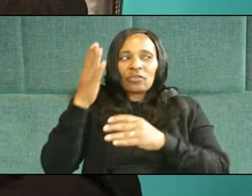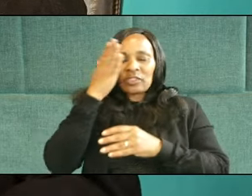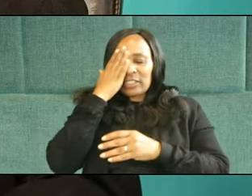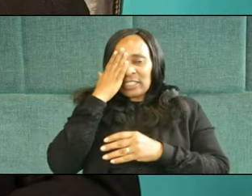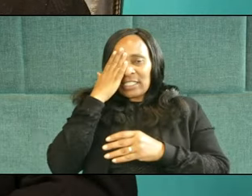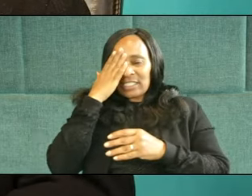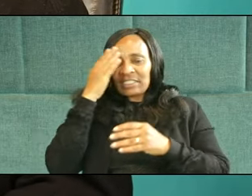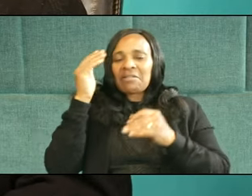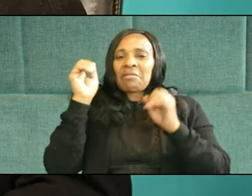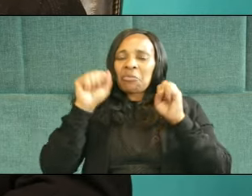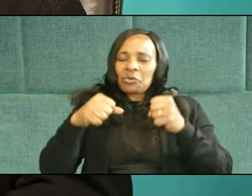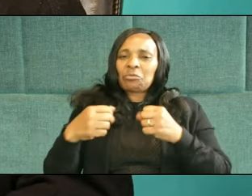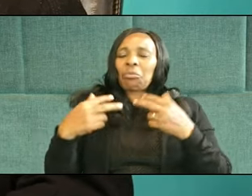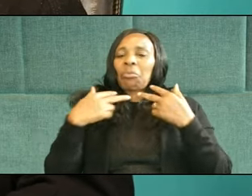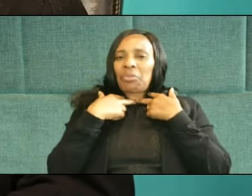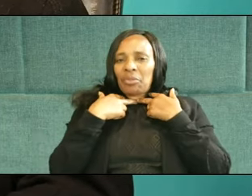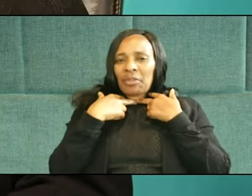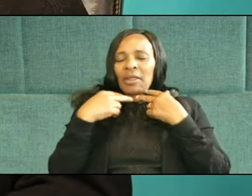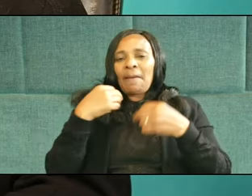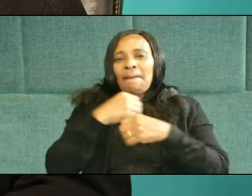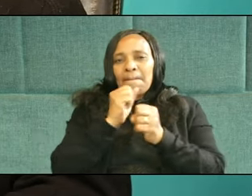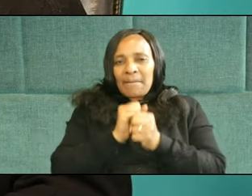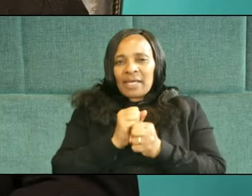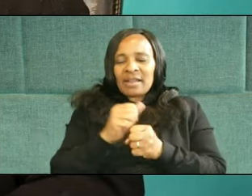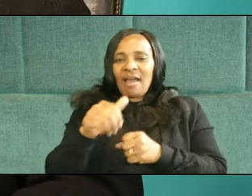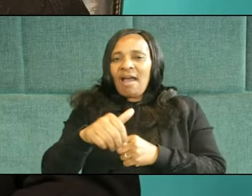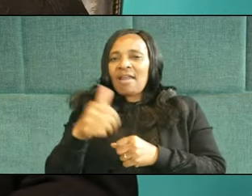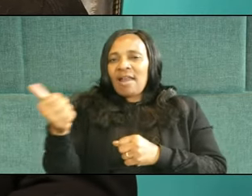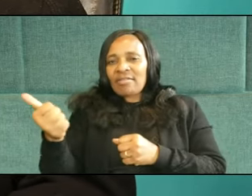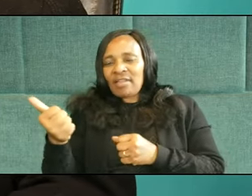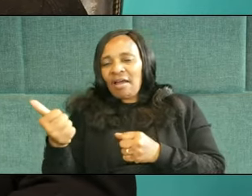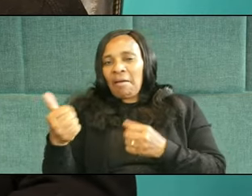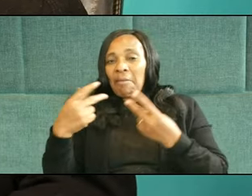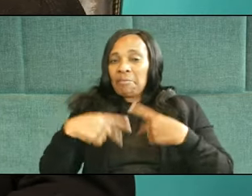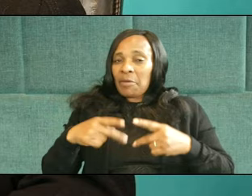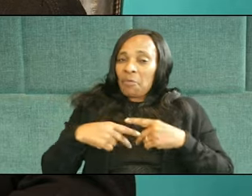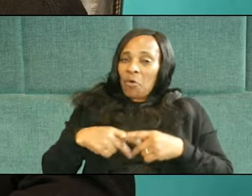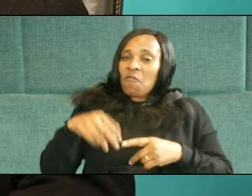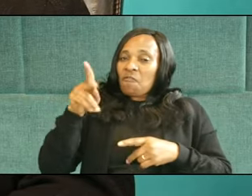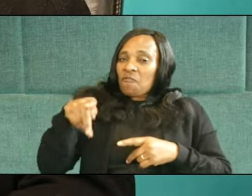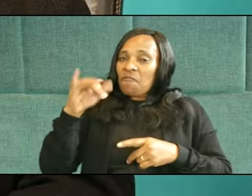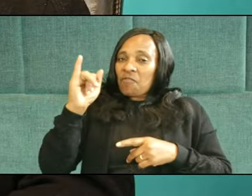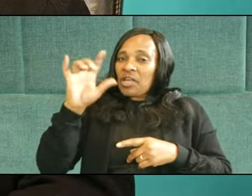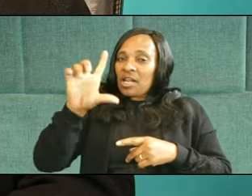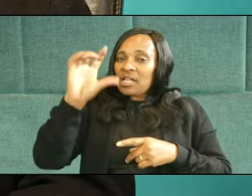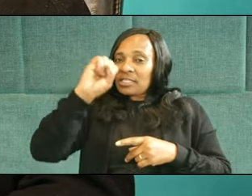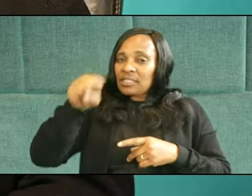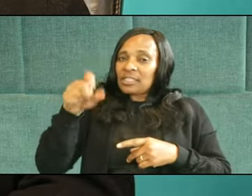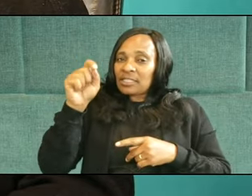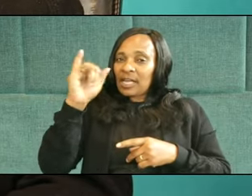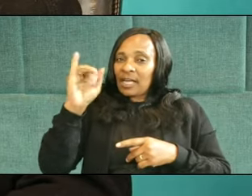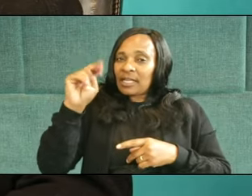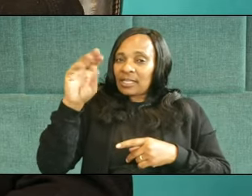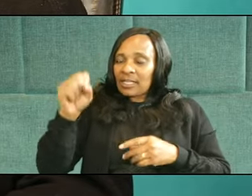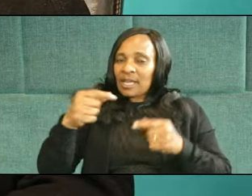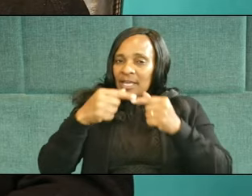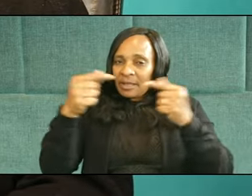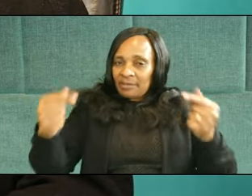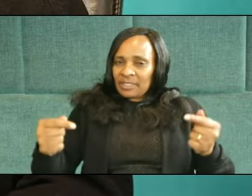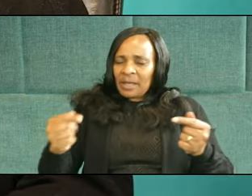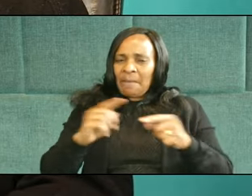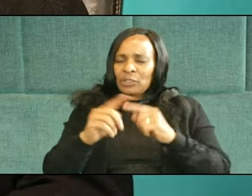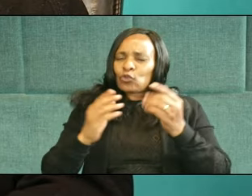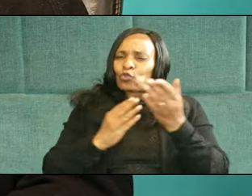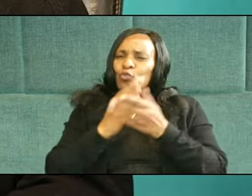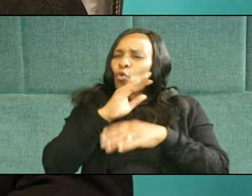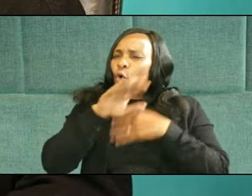exile. But he went and made an allegiance with the Philistines, who were his enemies. But throughout his roams, at